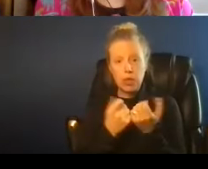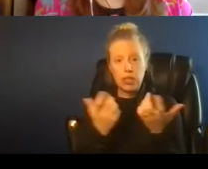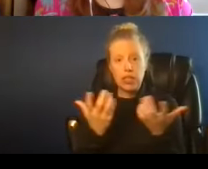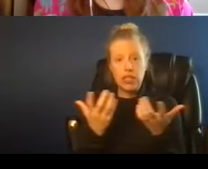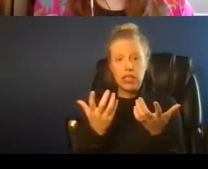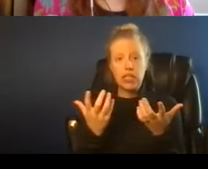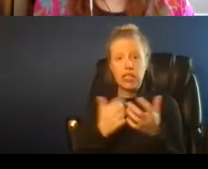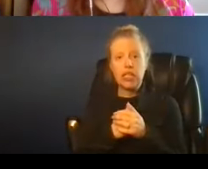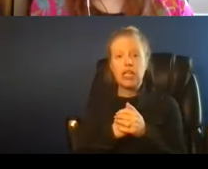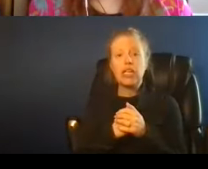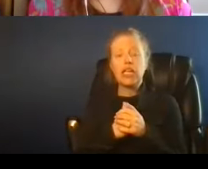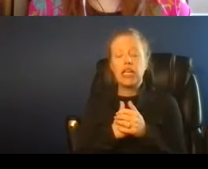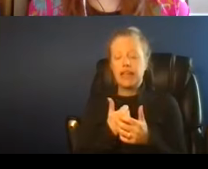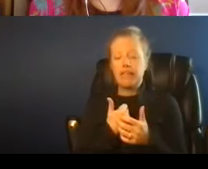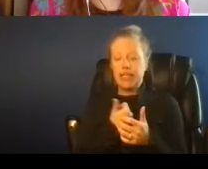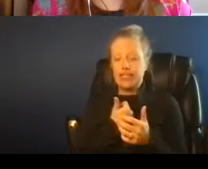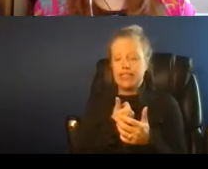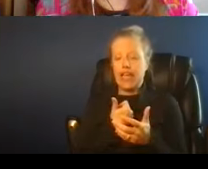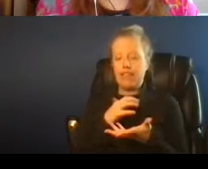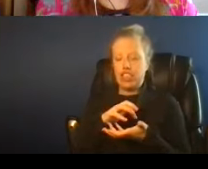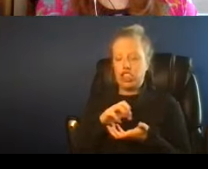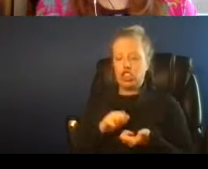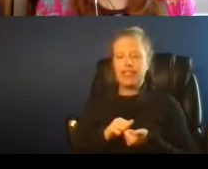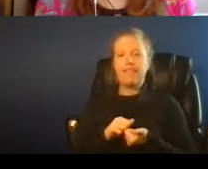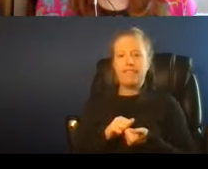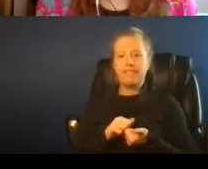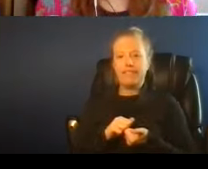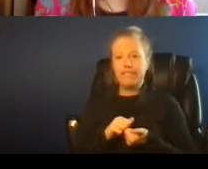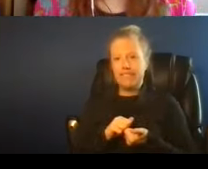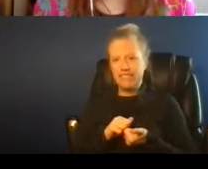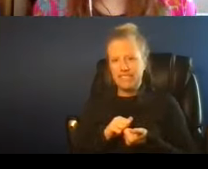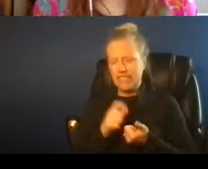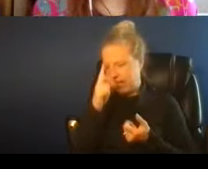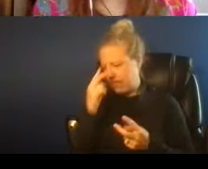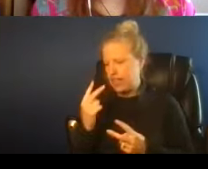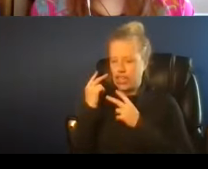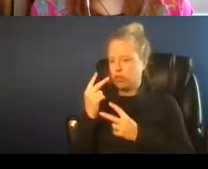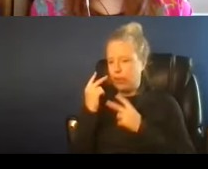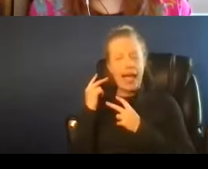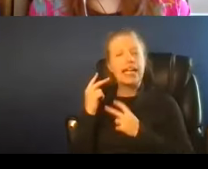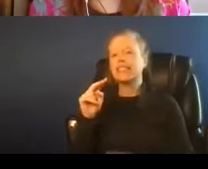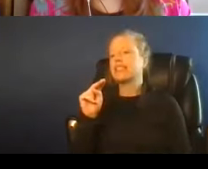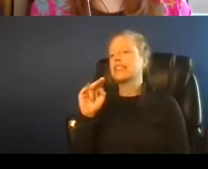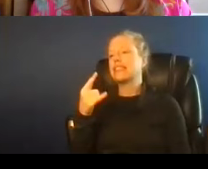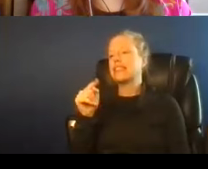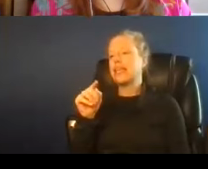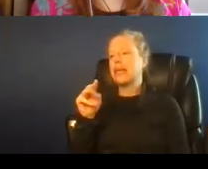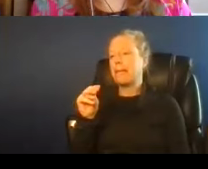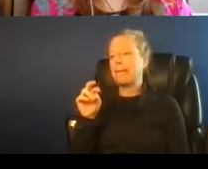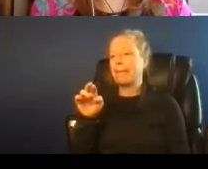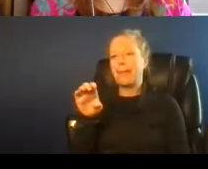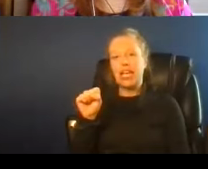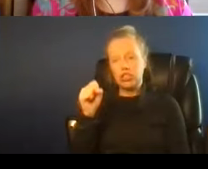feeling self-destructive or having flashbacks or nightmares. You might also have